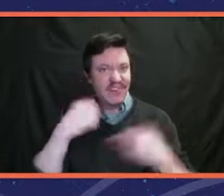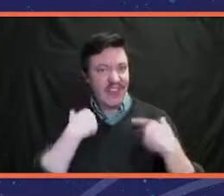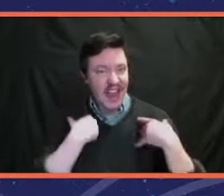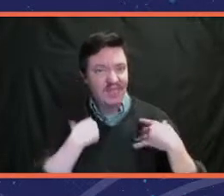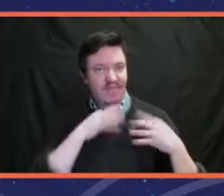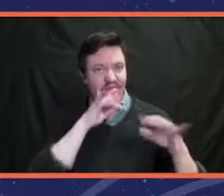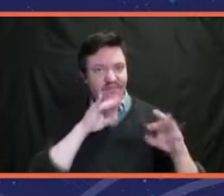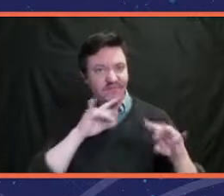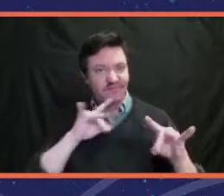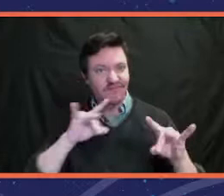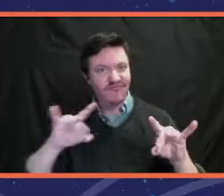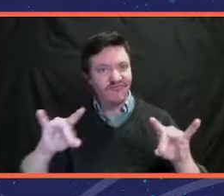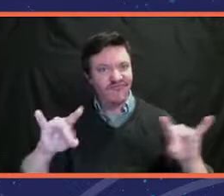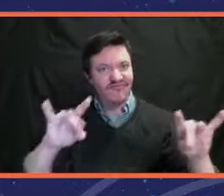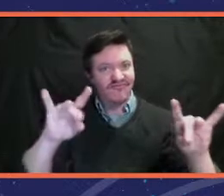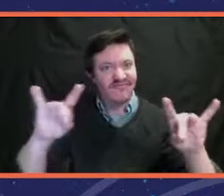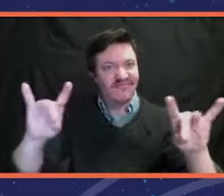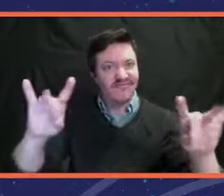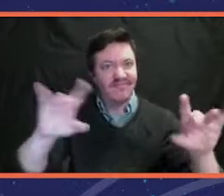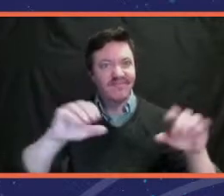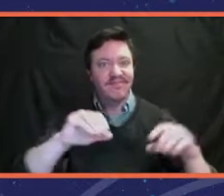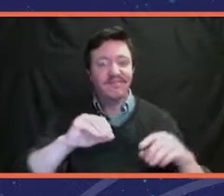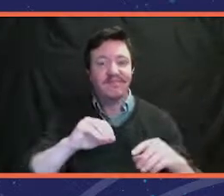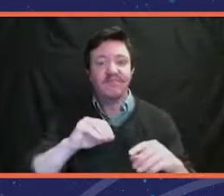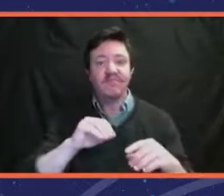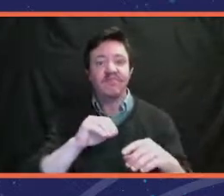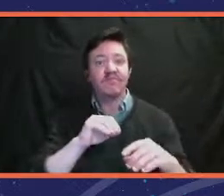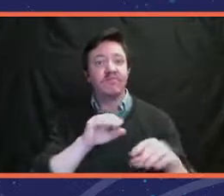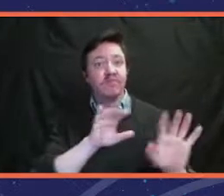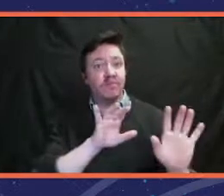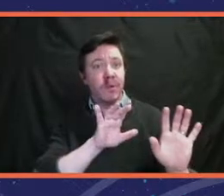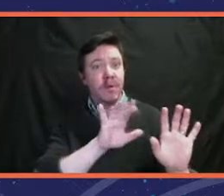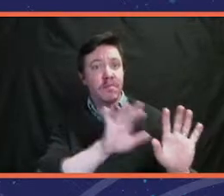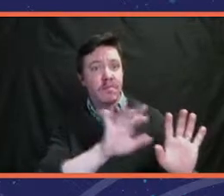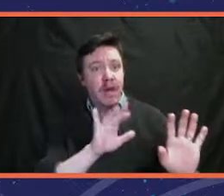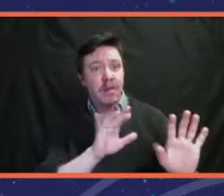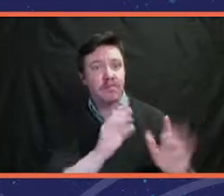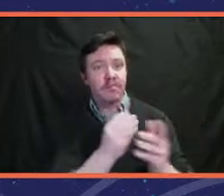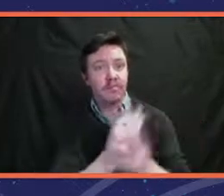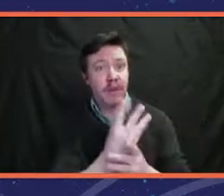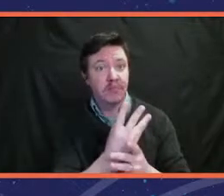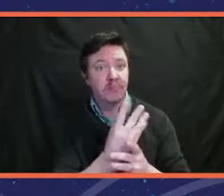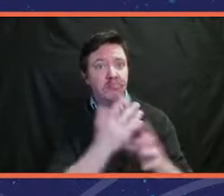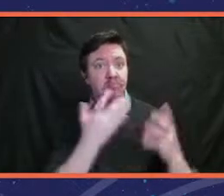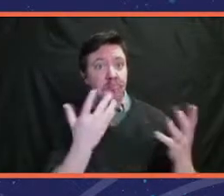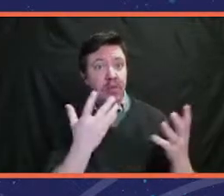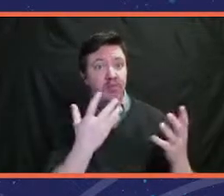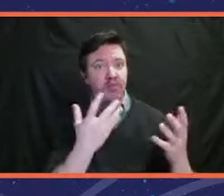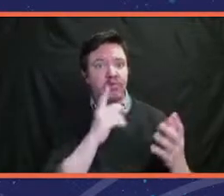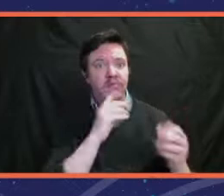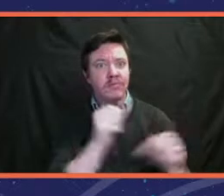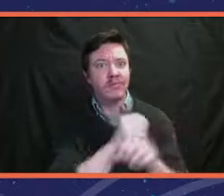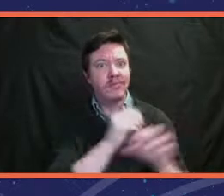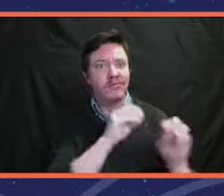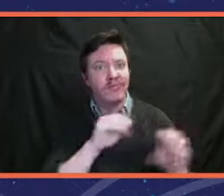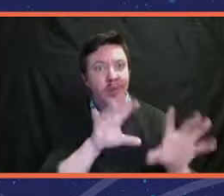through each of the plants. And then when you tap on each plant, you can actually kind of conjure it. It comes to life in